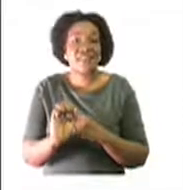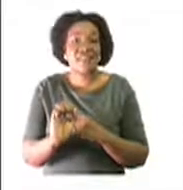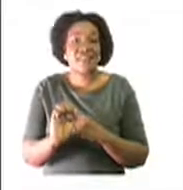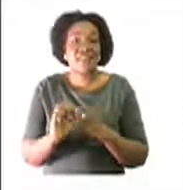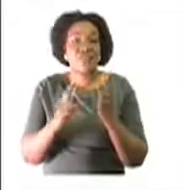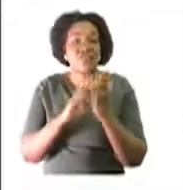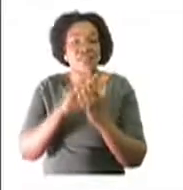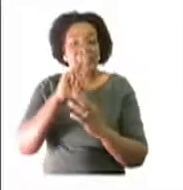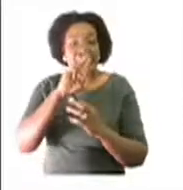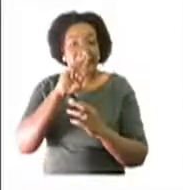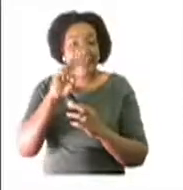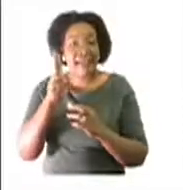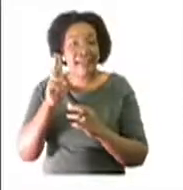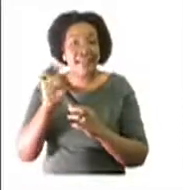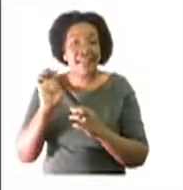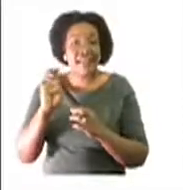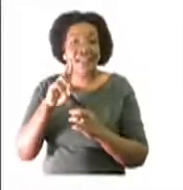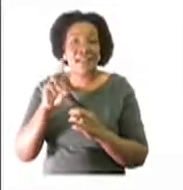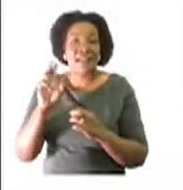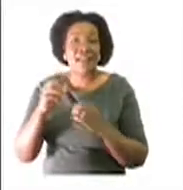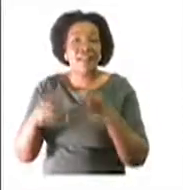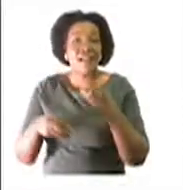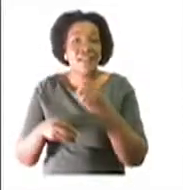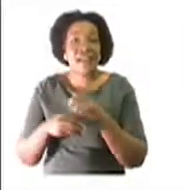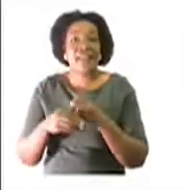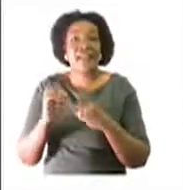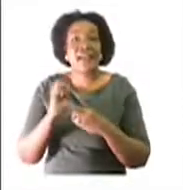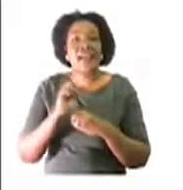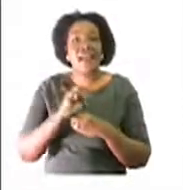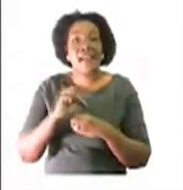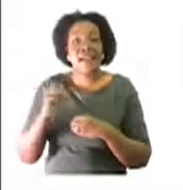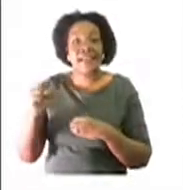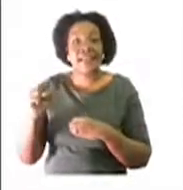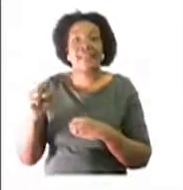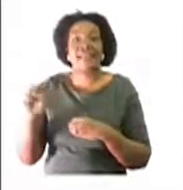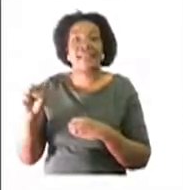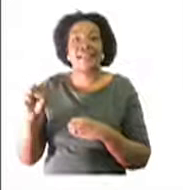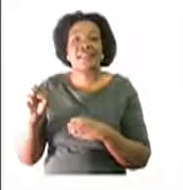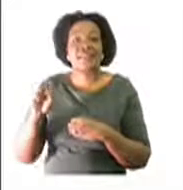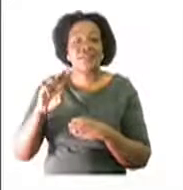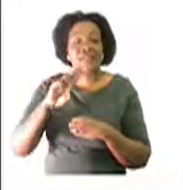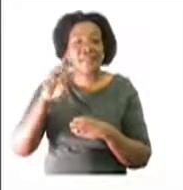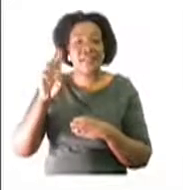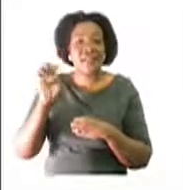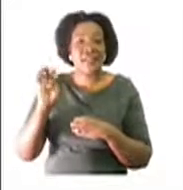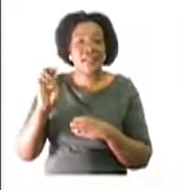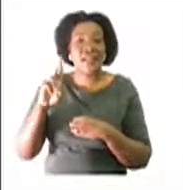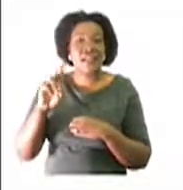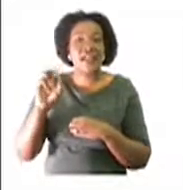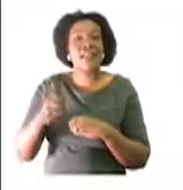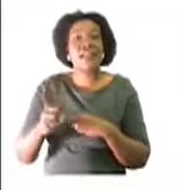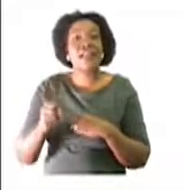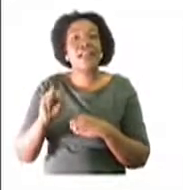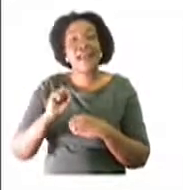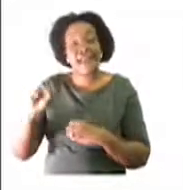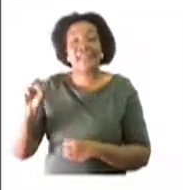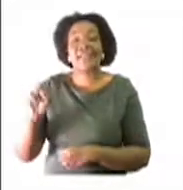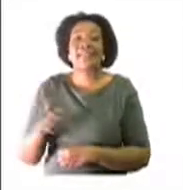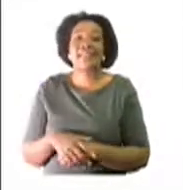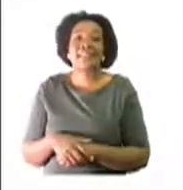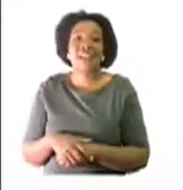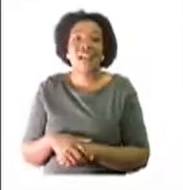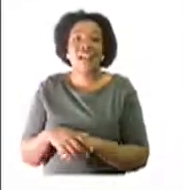sister, so the room is hers. And number 2, those glasses belongs to